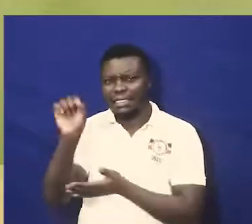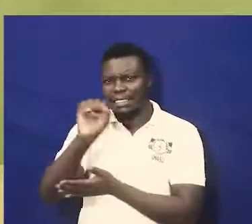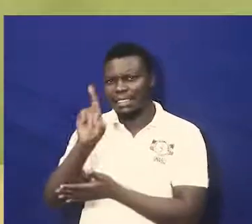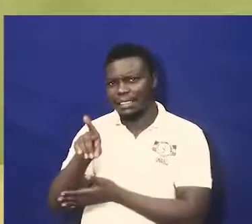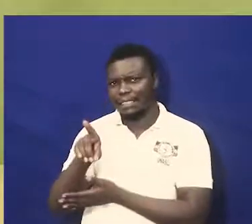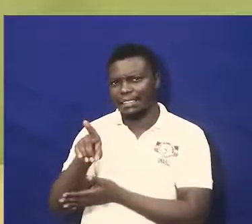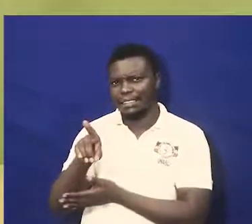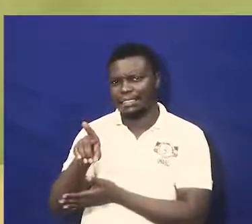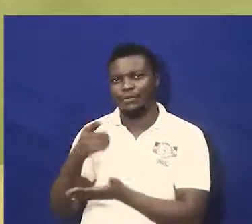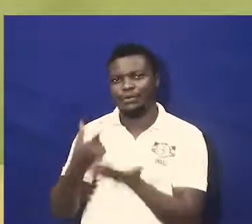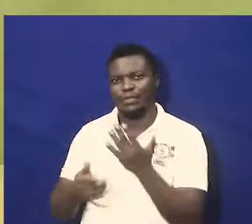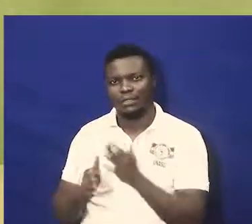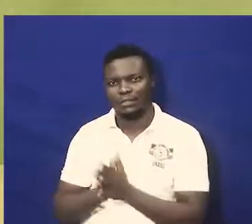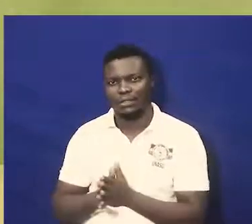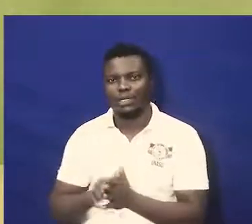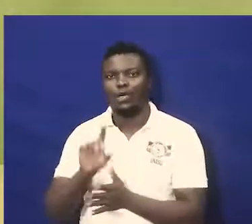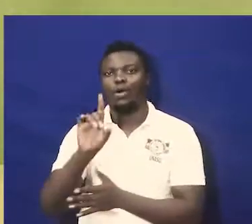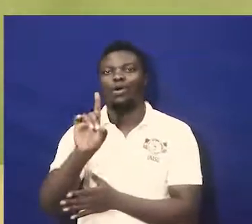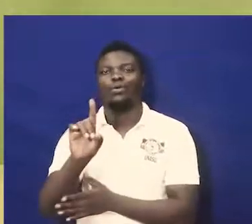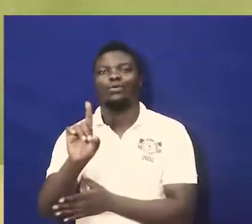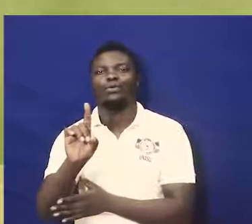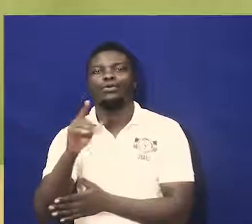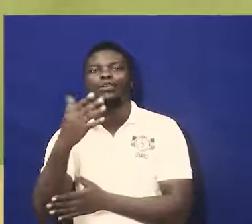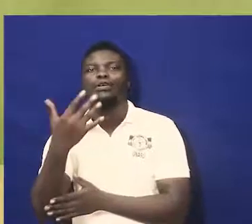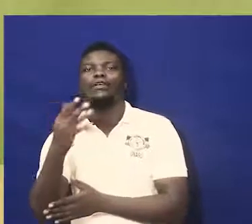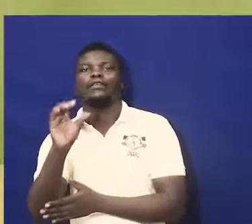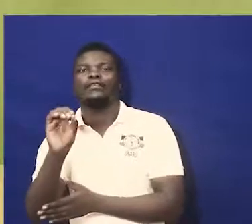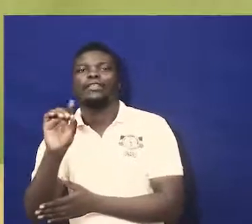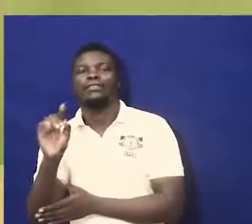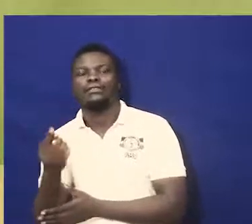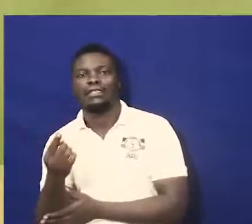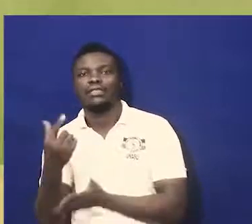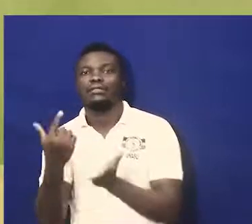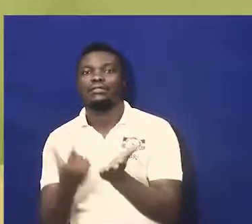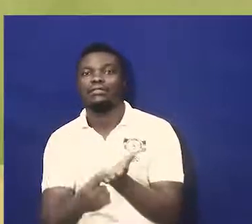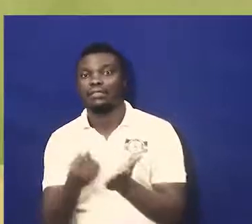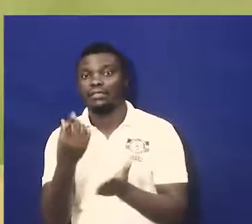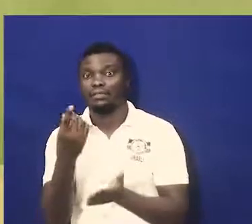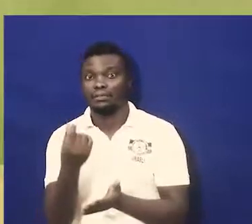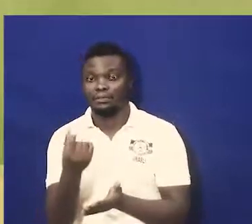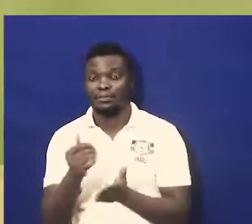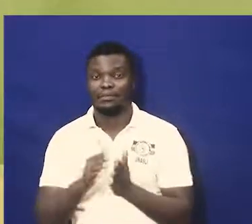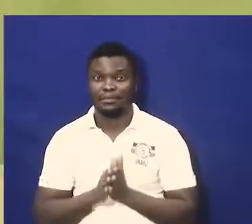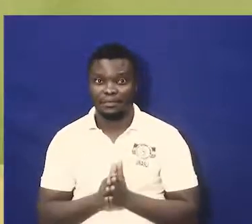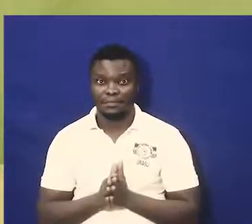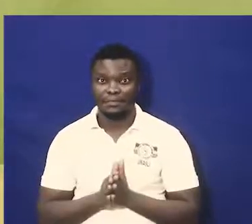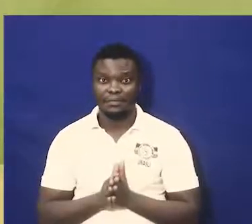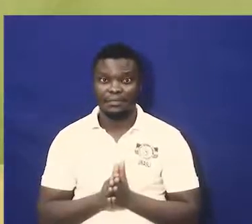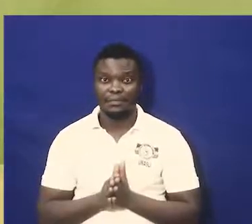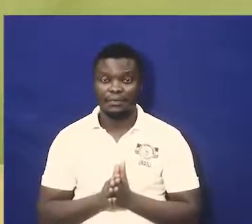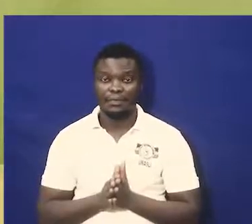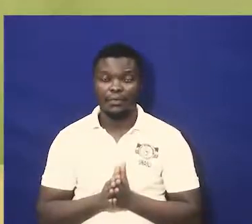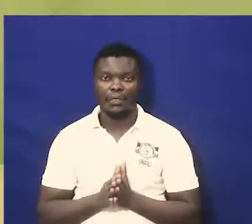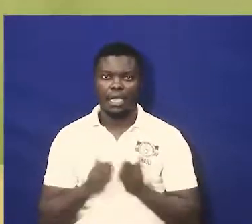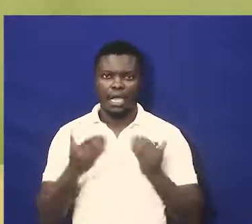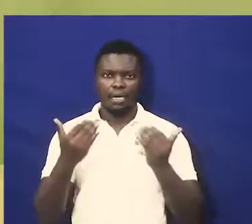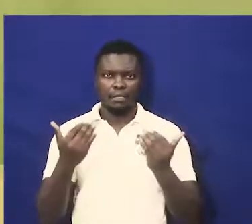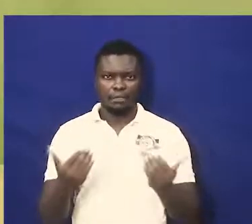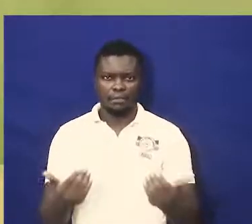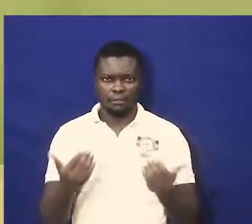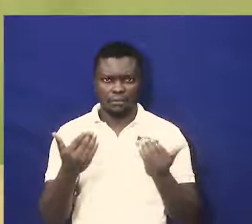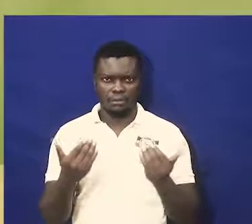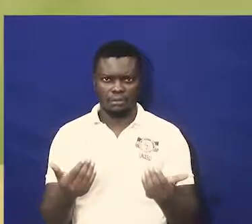price is 150,000 Uganda shillings. So